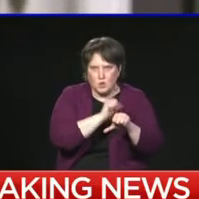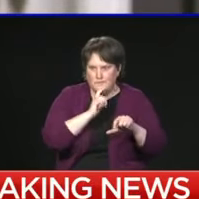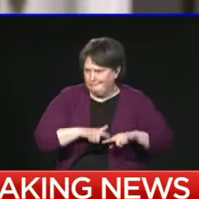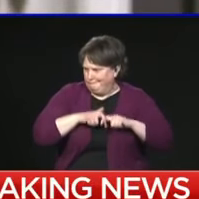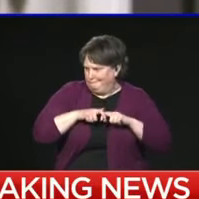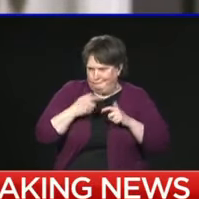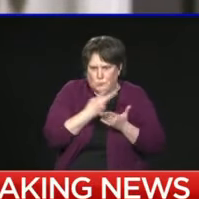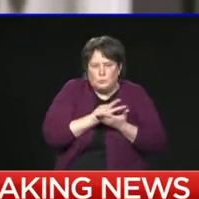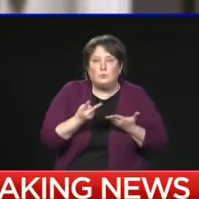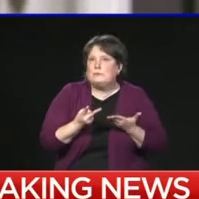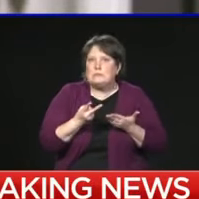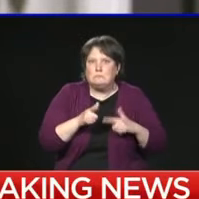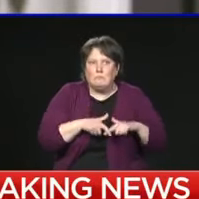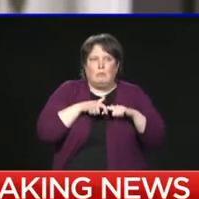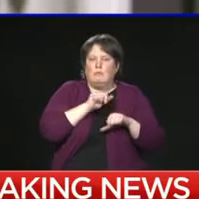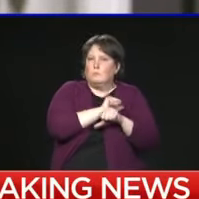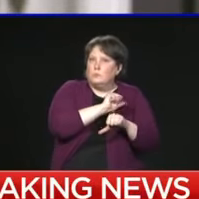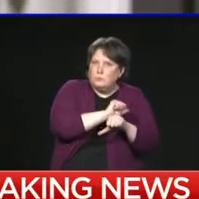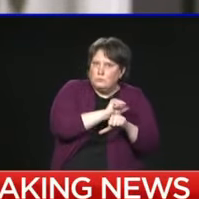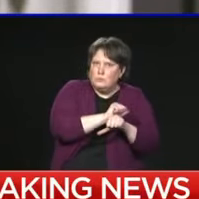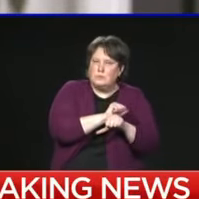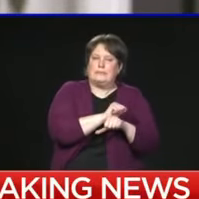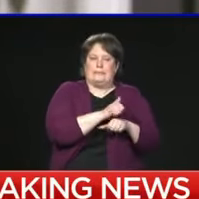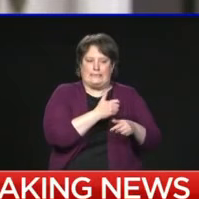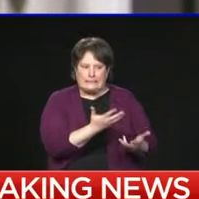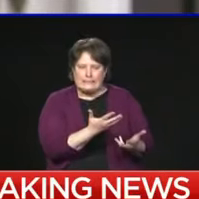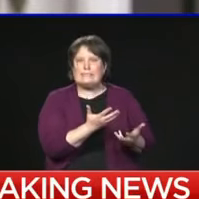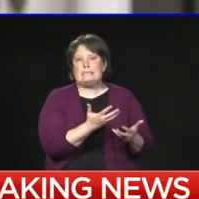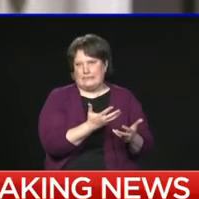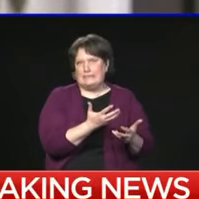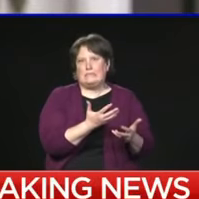weeks ago will